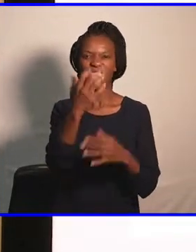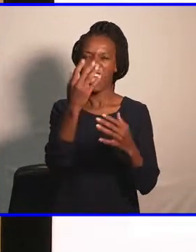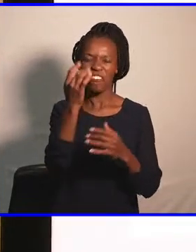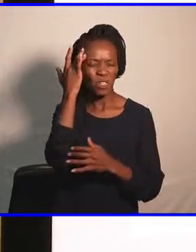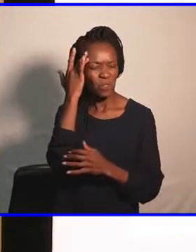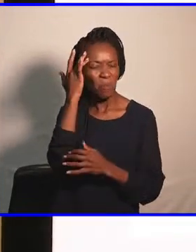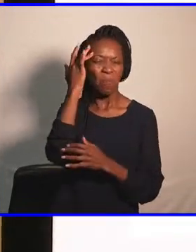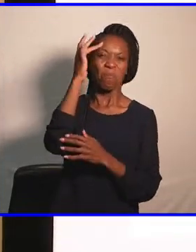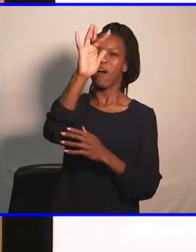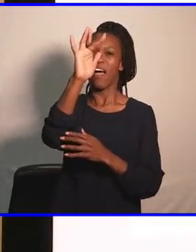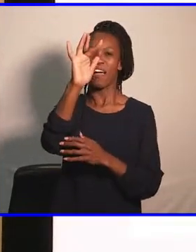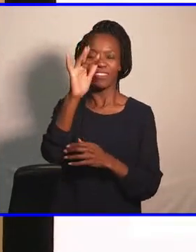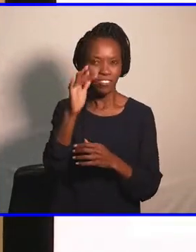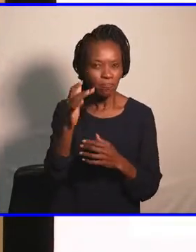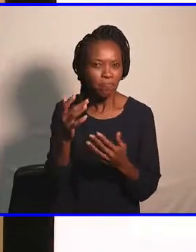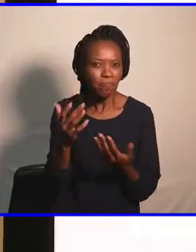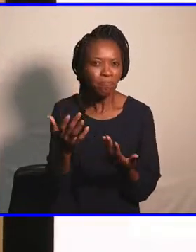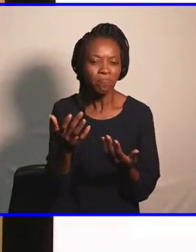smart,